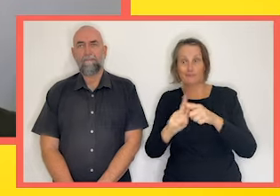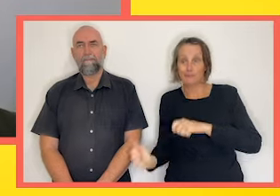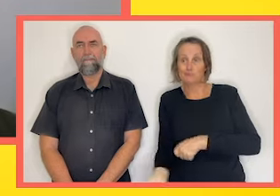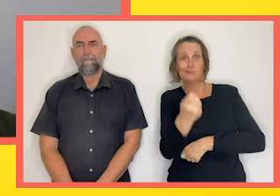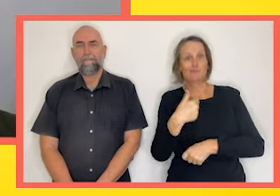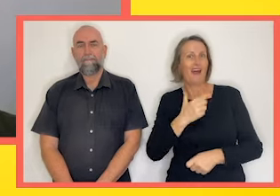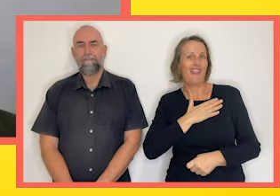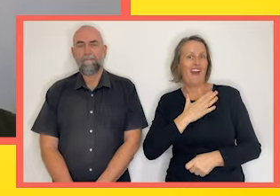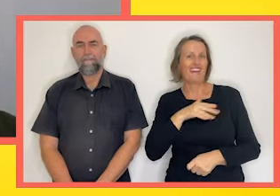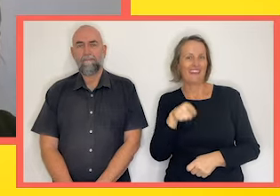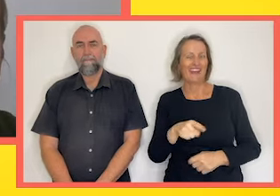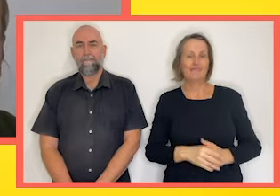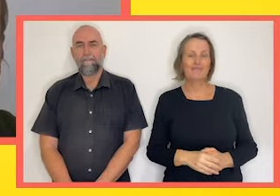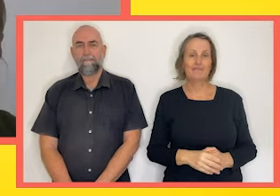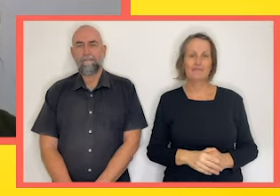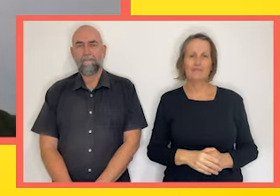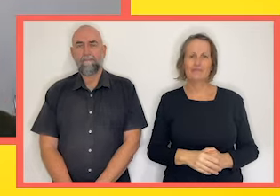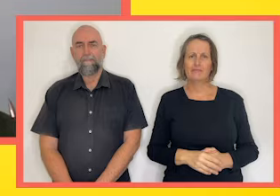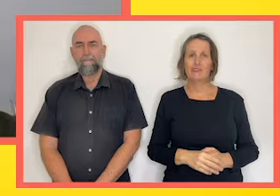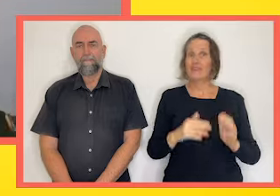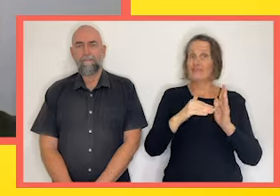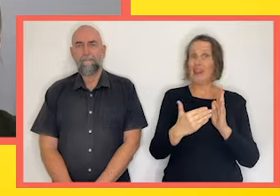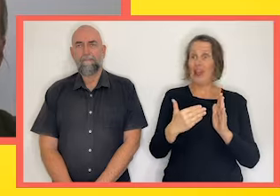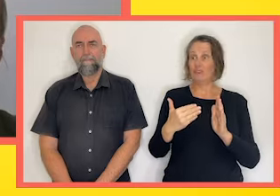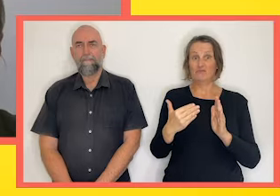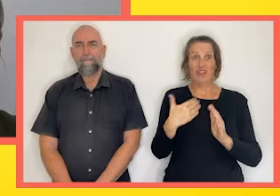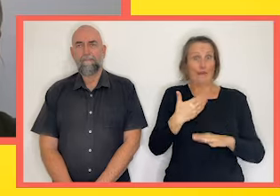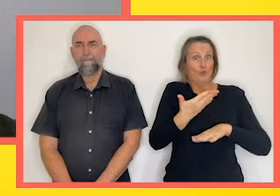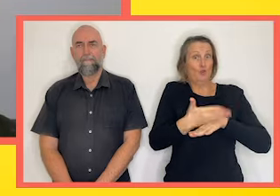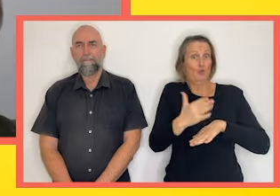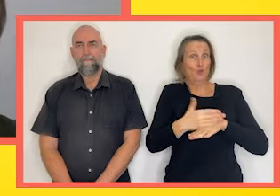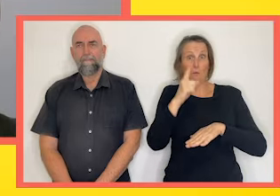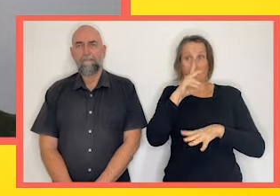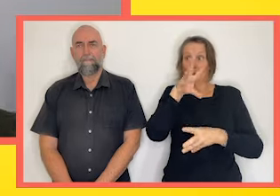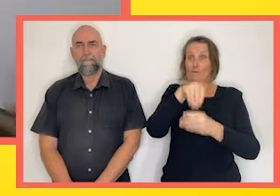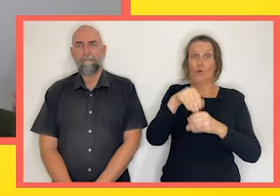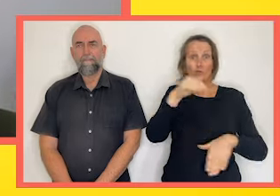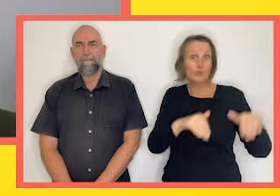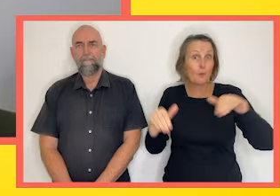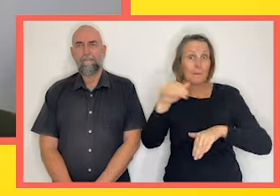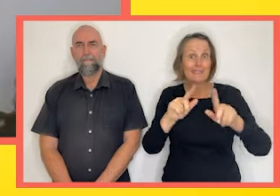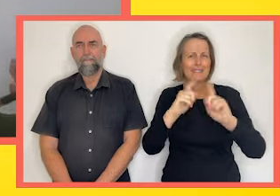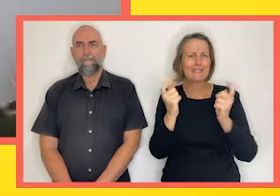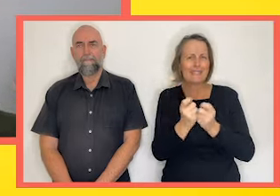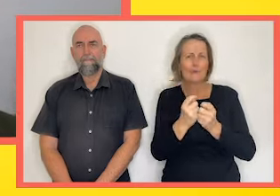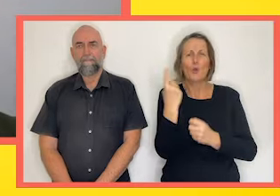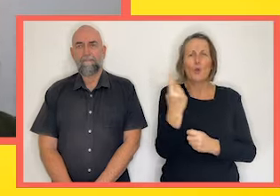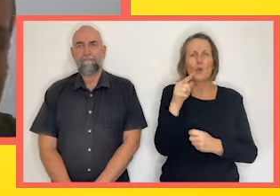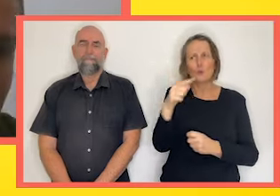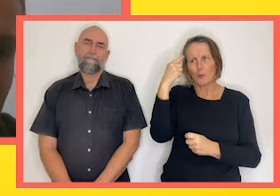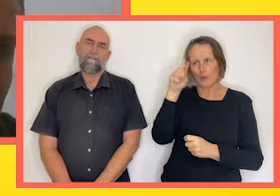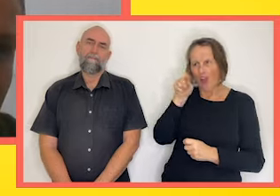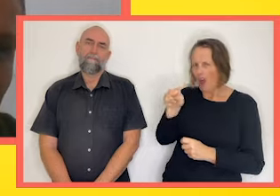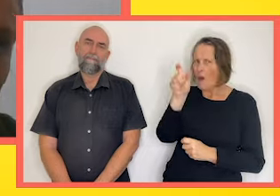many amazing swimmers that are coming through and some fresh faces that we keep seeing and hearing about. Who are you